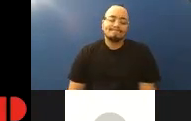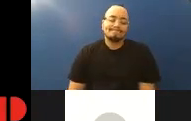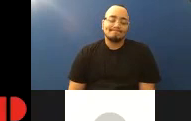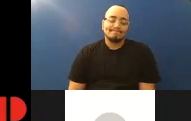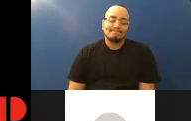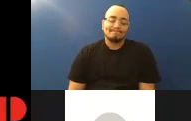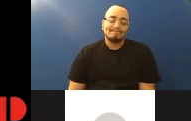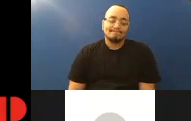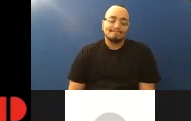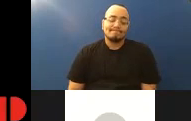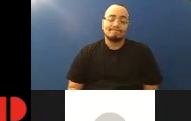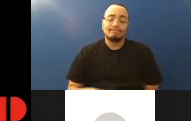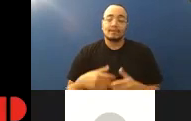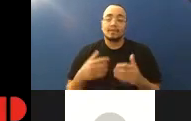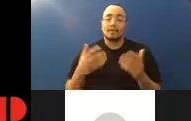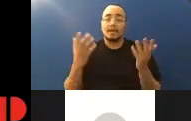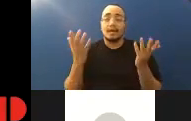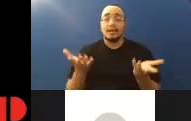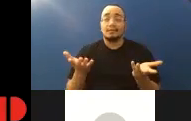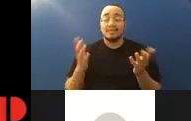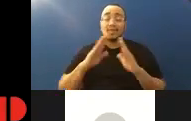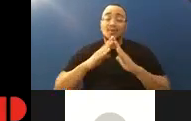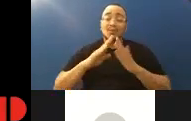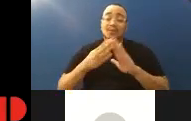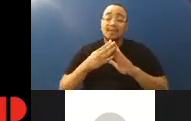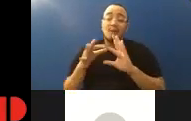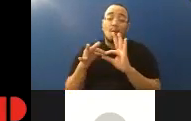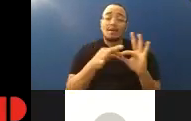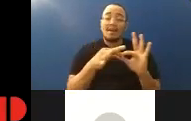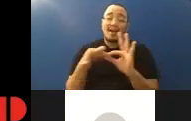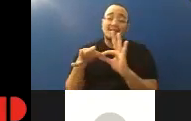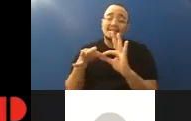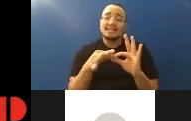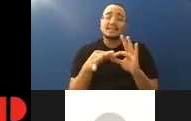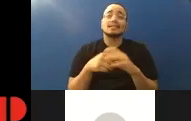coming to community organizing,